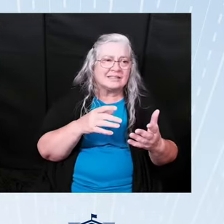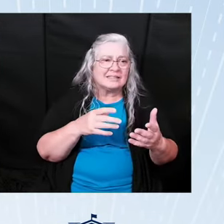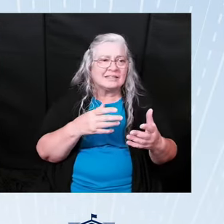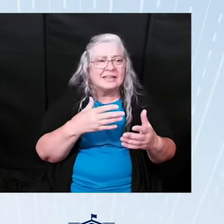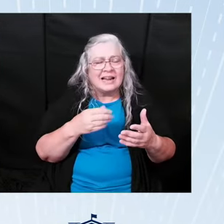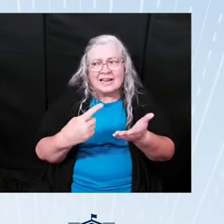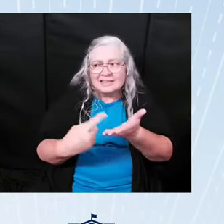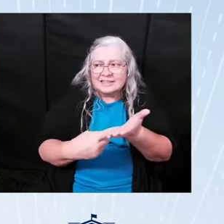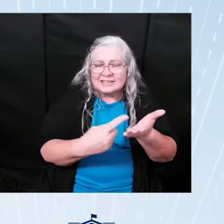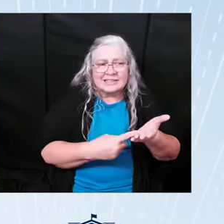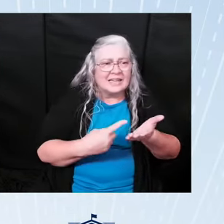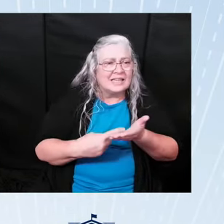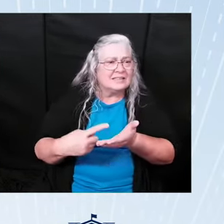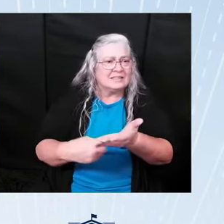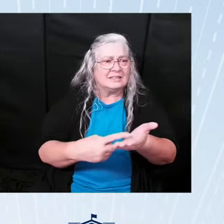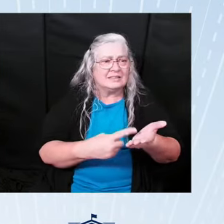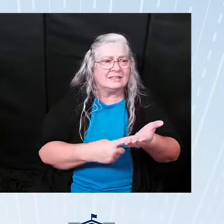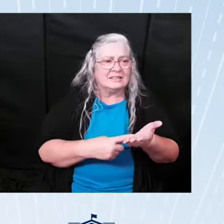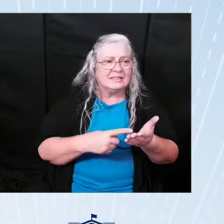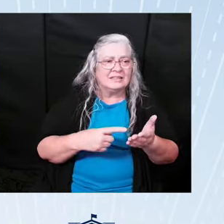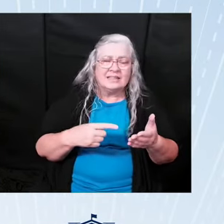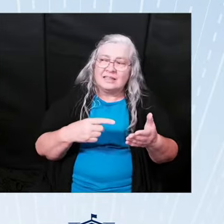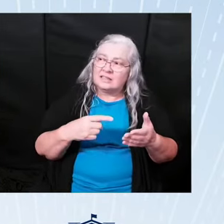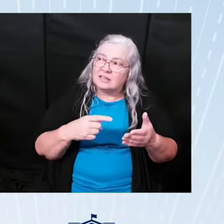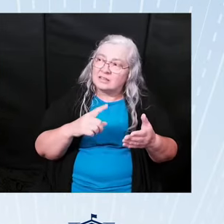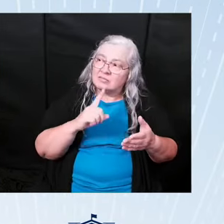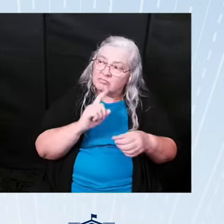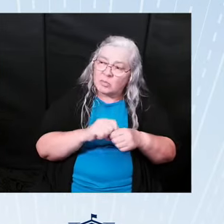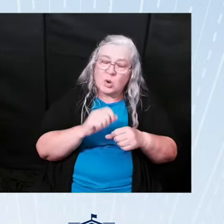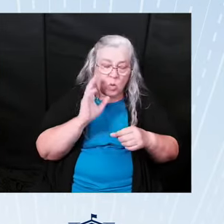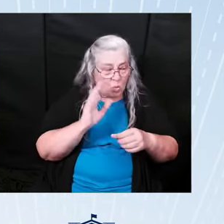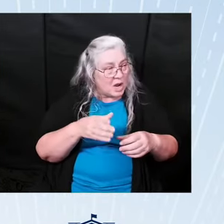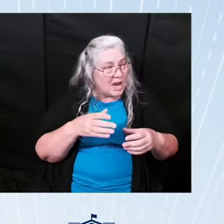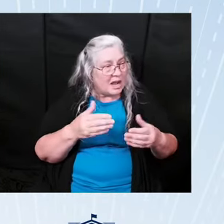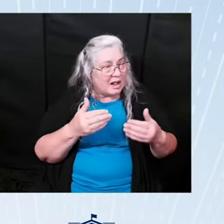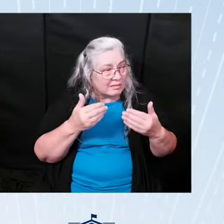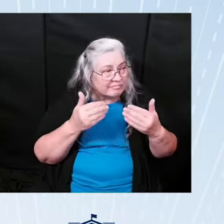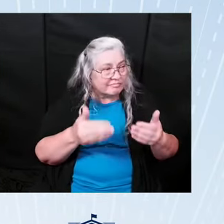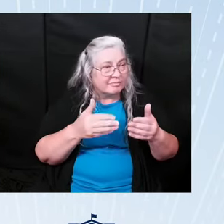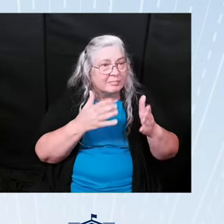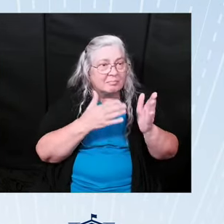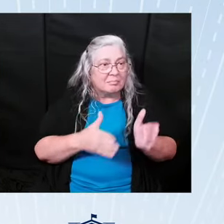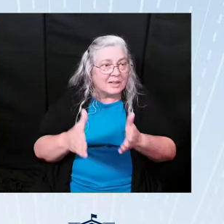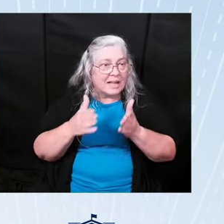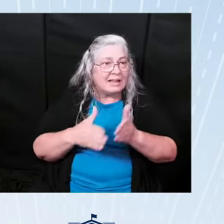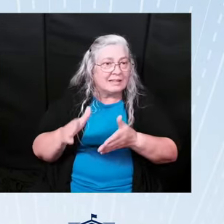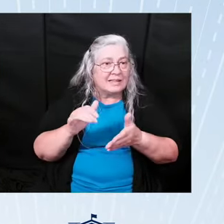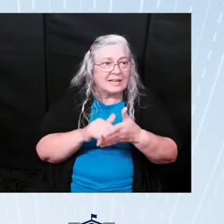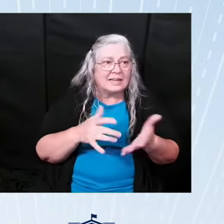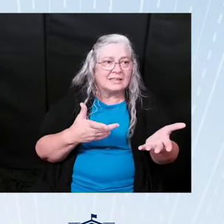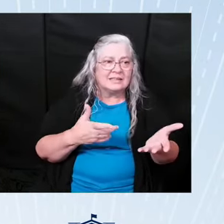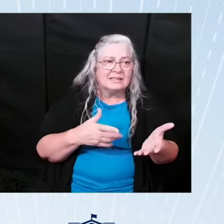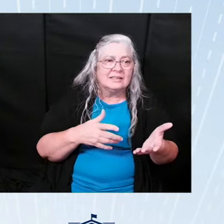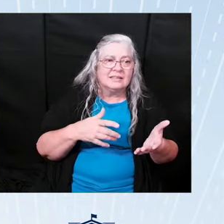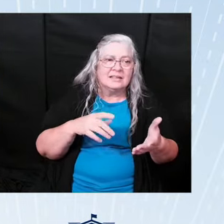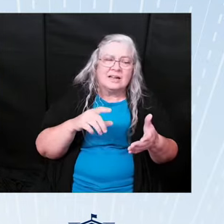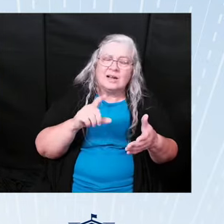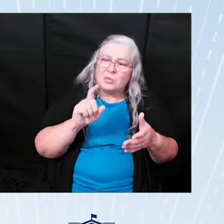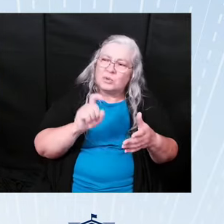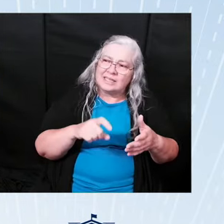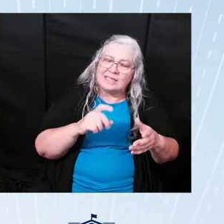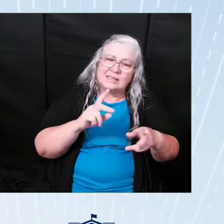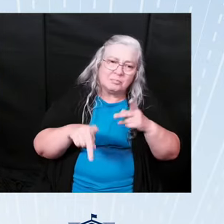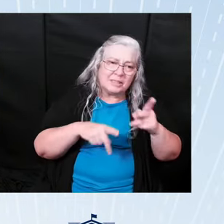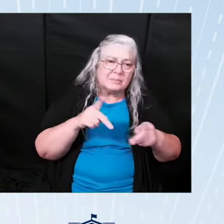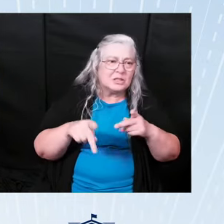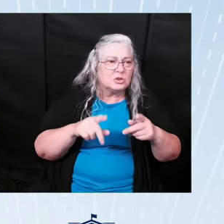justice-centered, equity-centered, that reflects all of our values, that gets metabolized for greatest impact